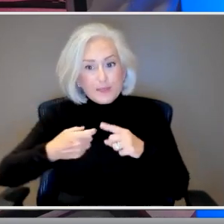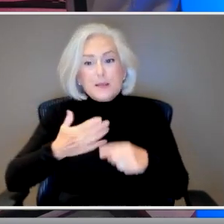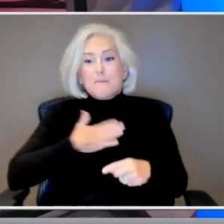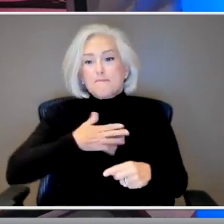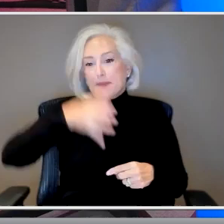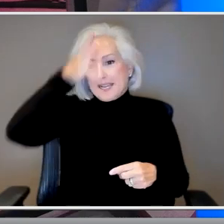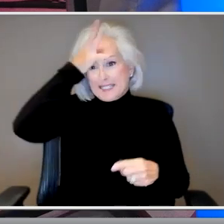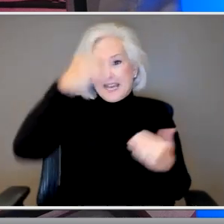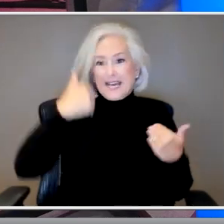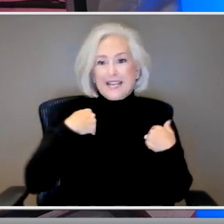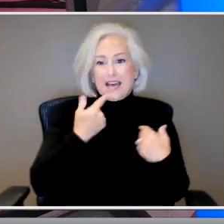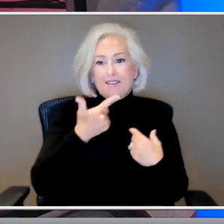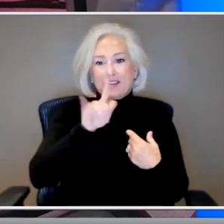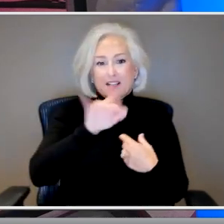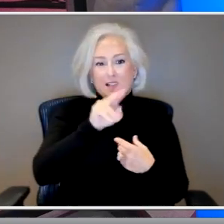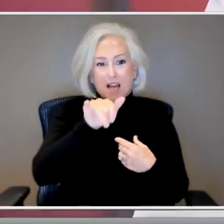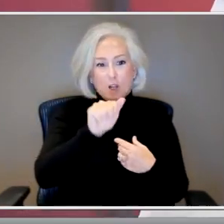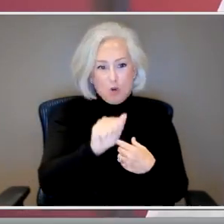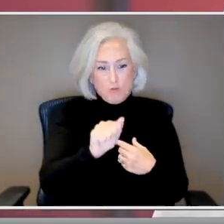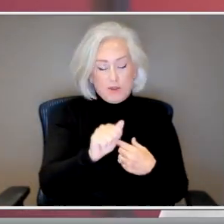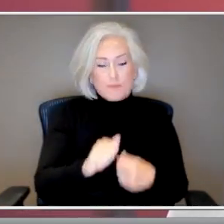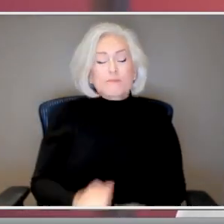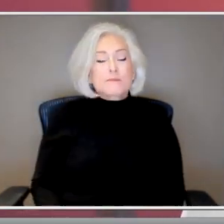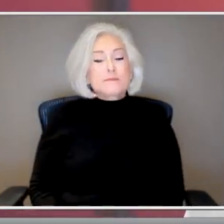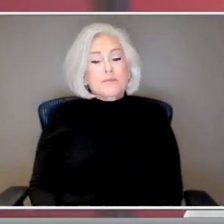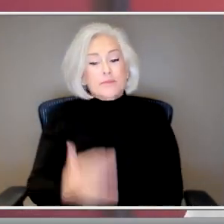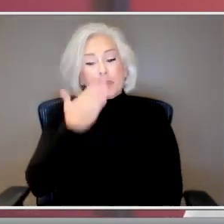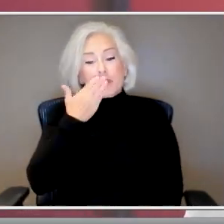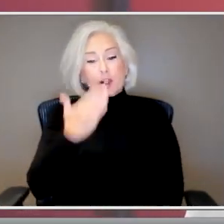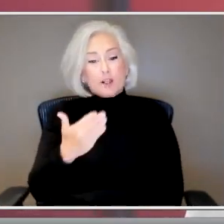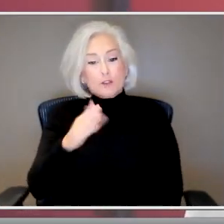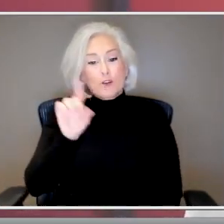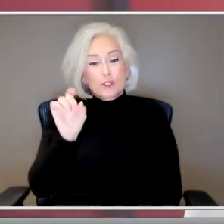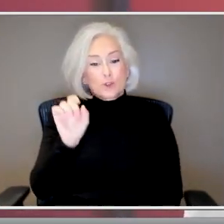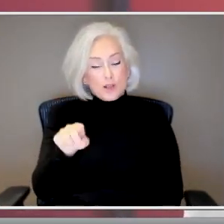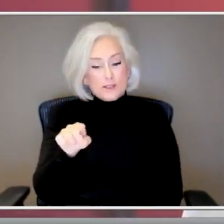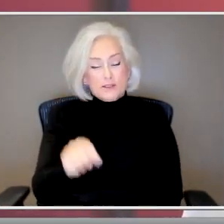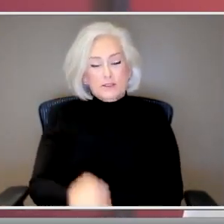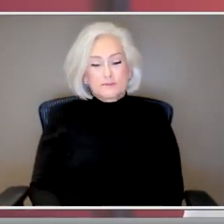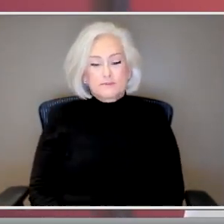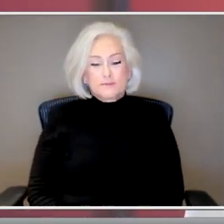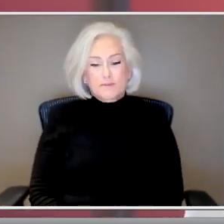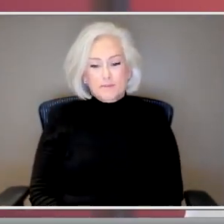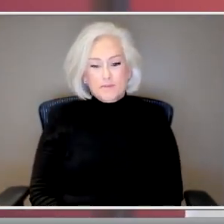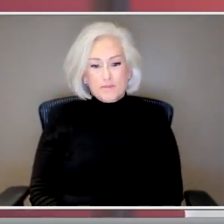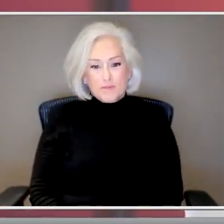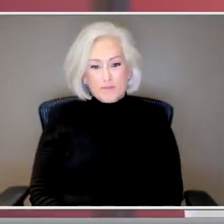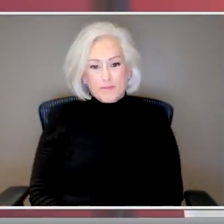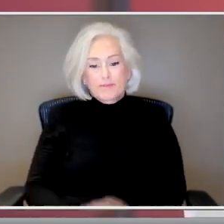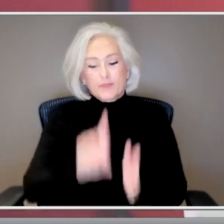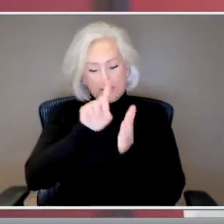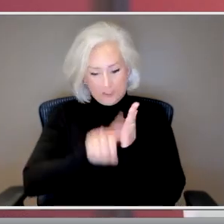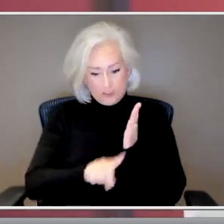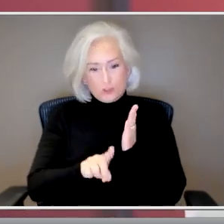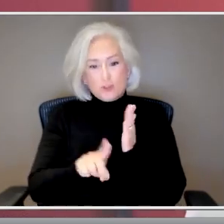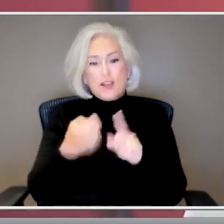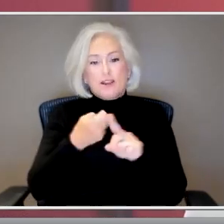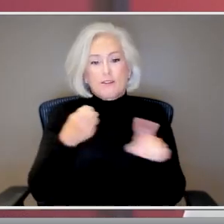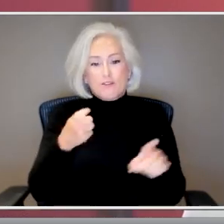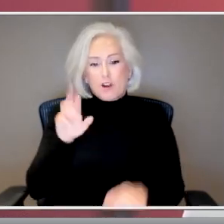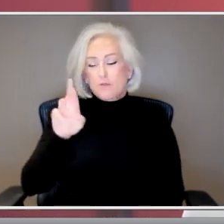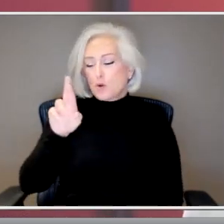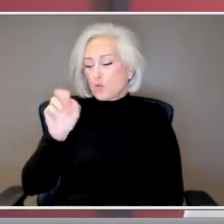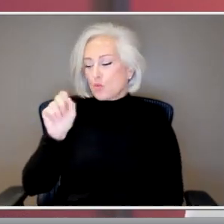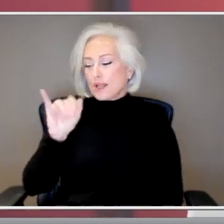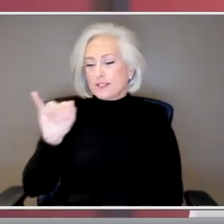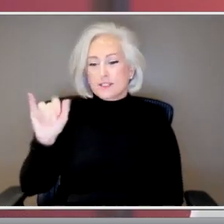lot. No, it's a good question. It's a common question. So I will say, get your eyes checked by a retina physician, or we're